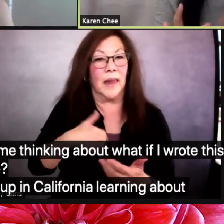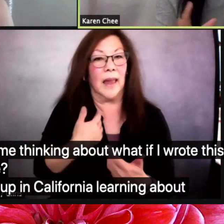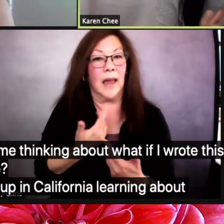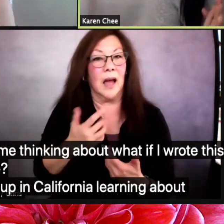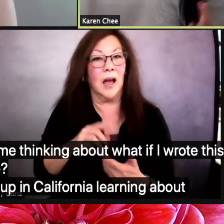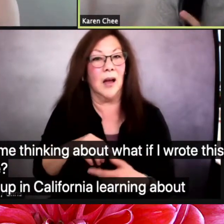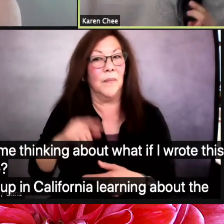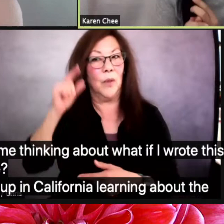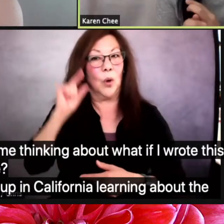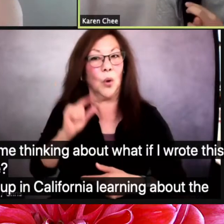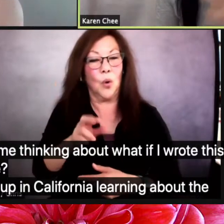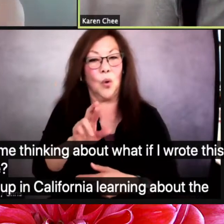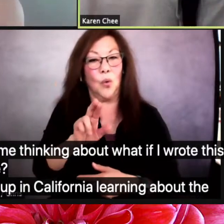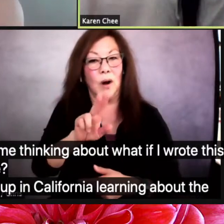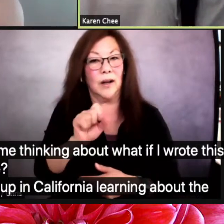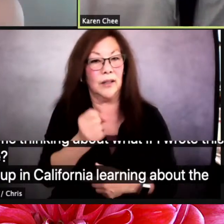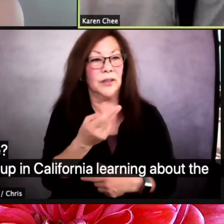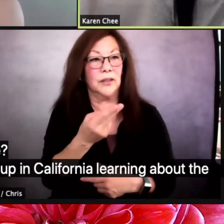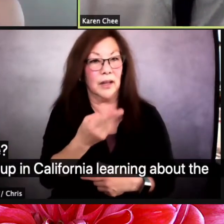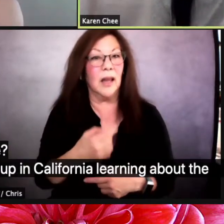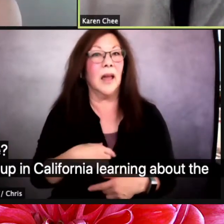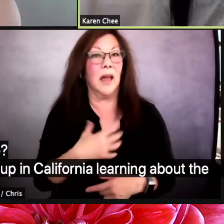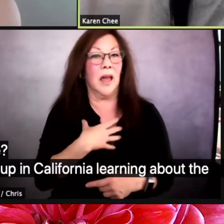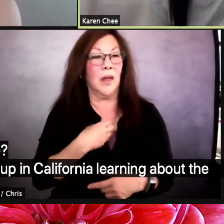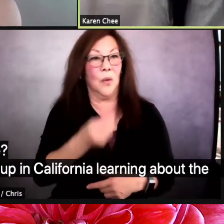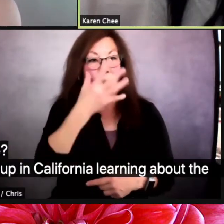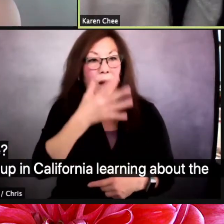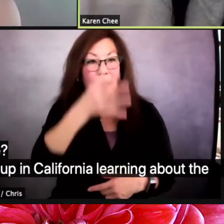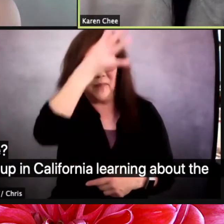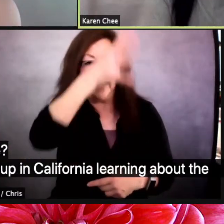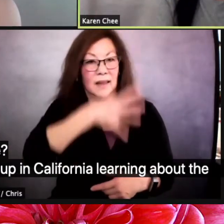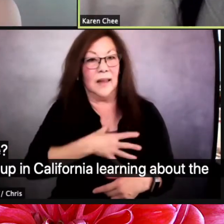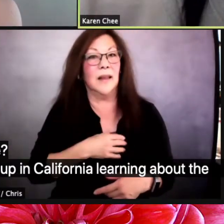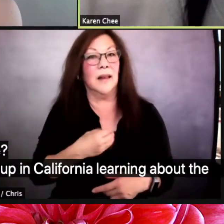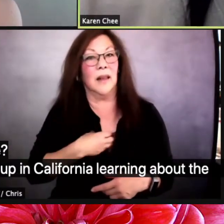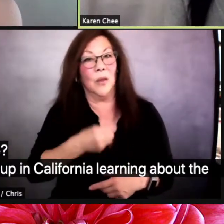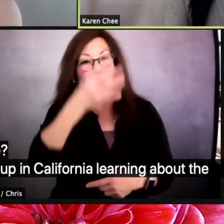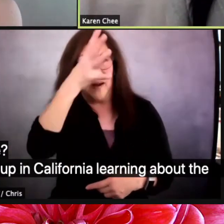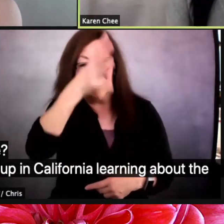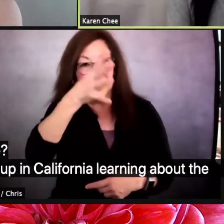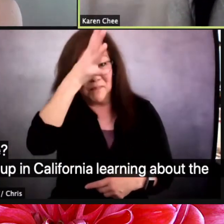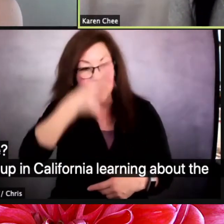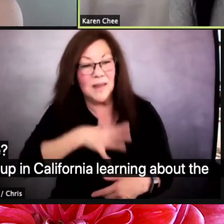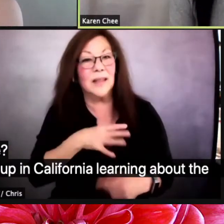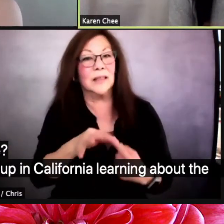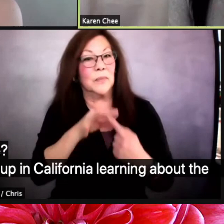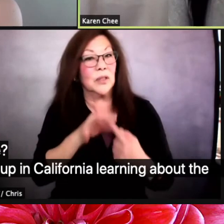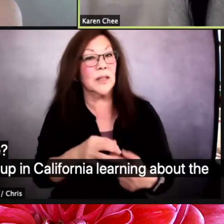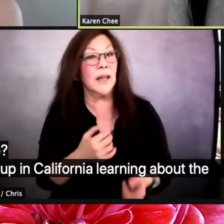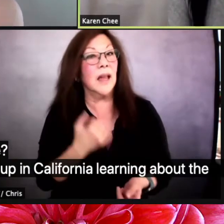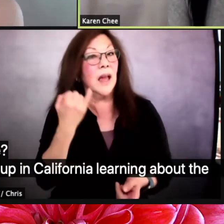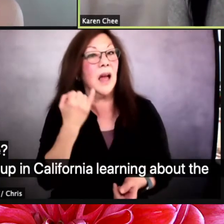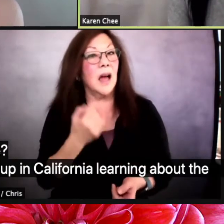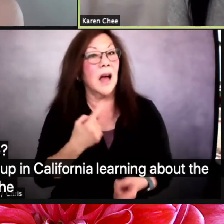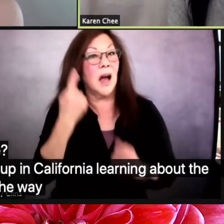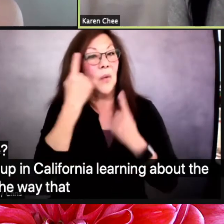white people in it, and in a way that centered the white men in it, especially. Uh, and I wondered if you could sort